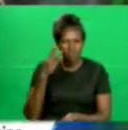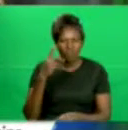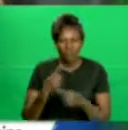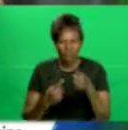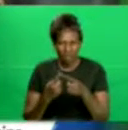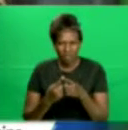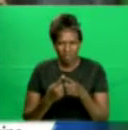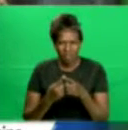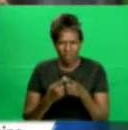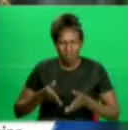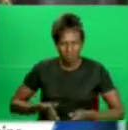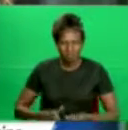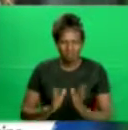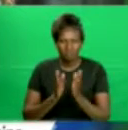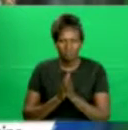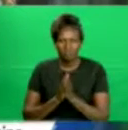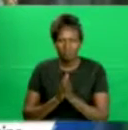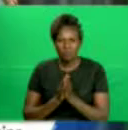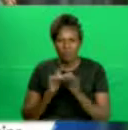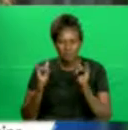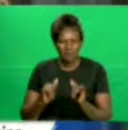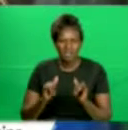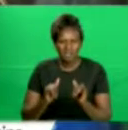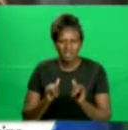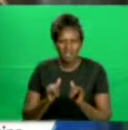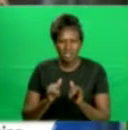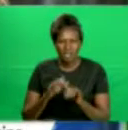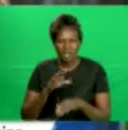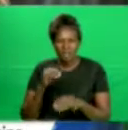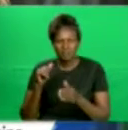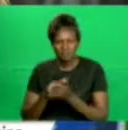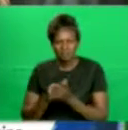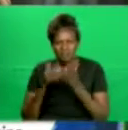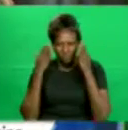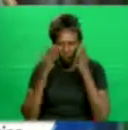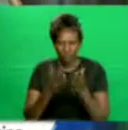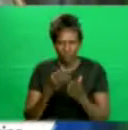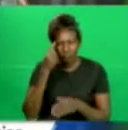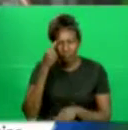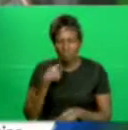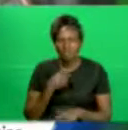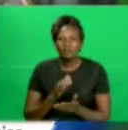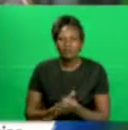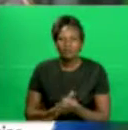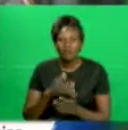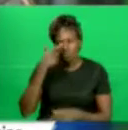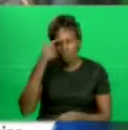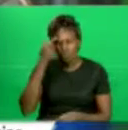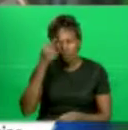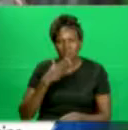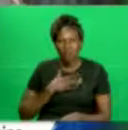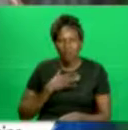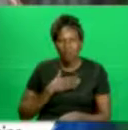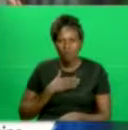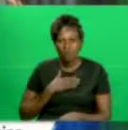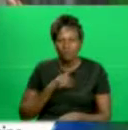maternal and child survival will remain an urgent concern for me because our work